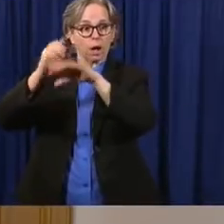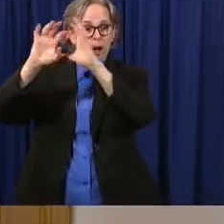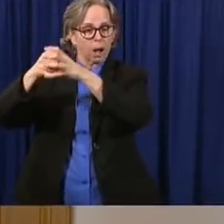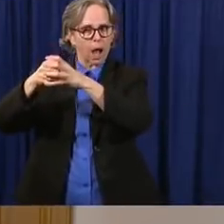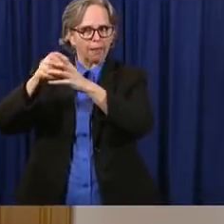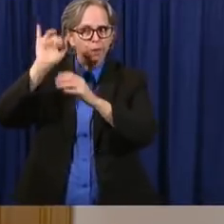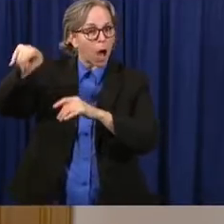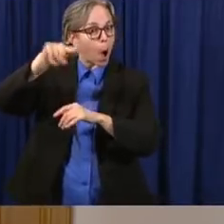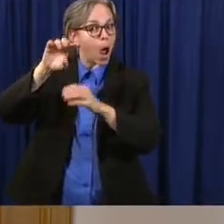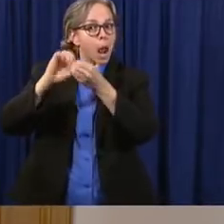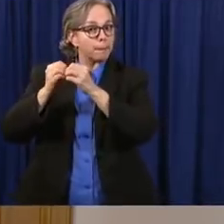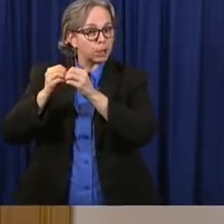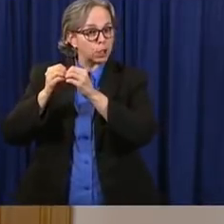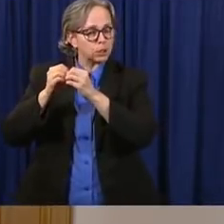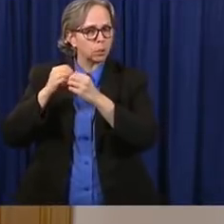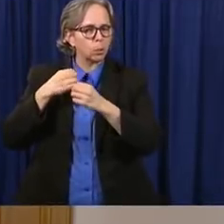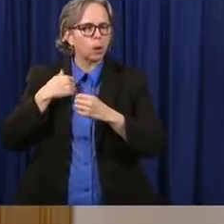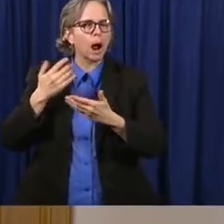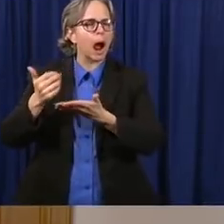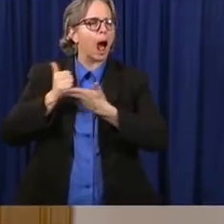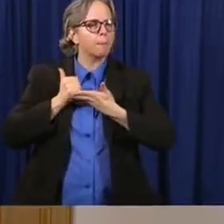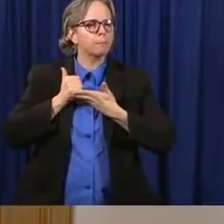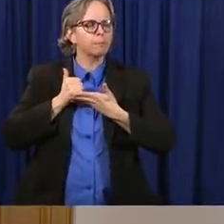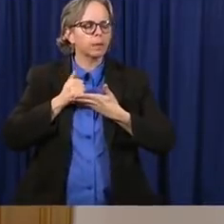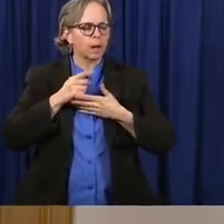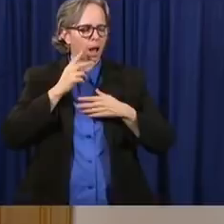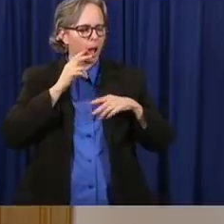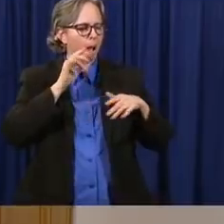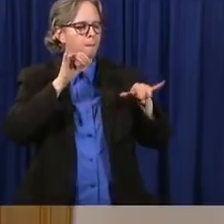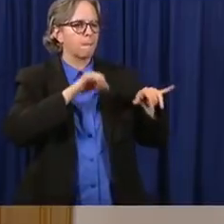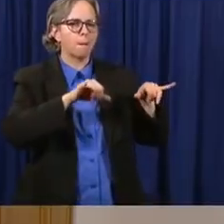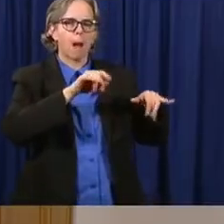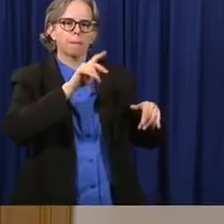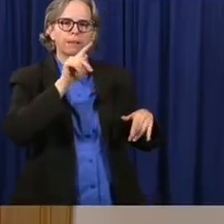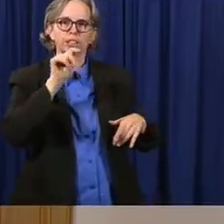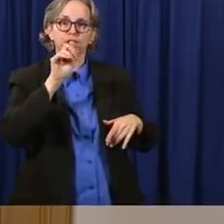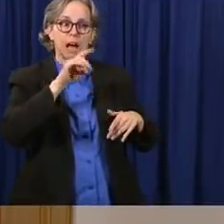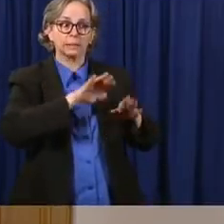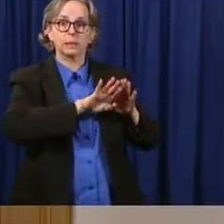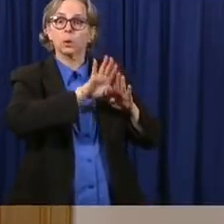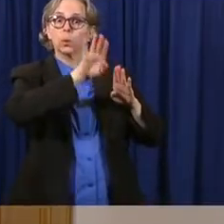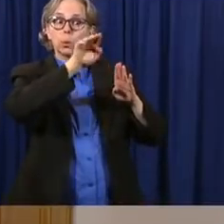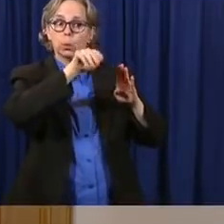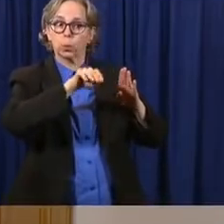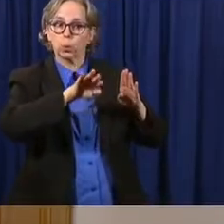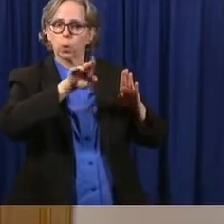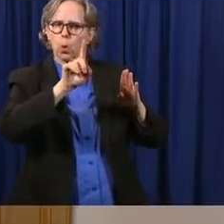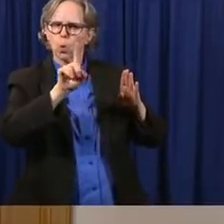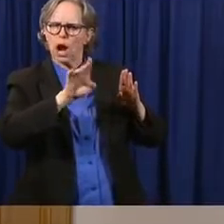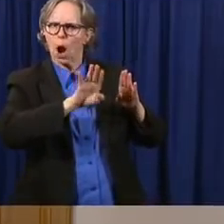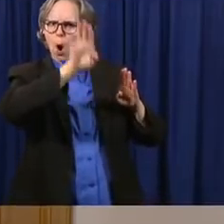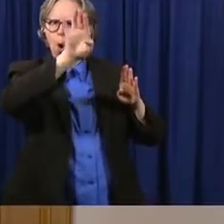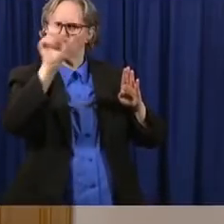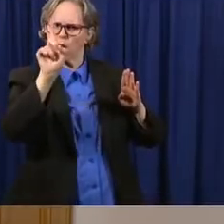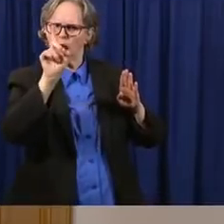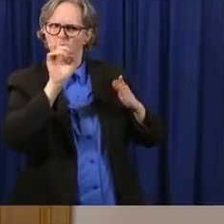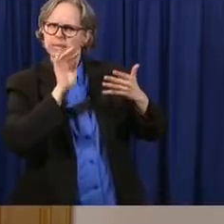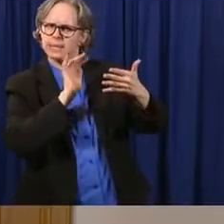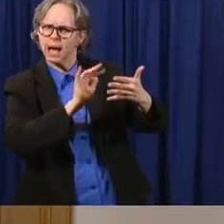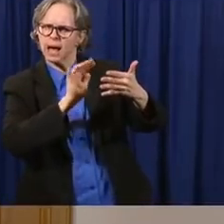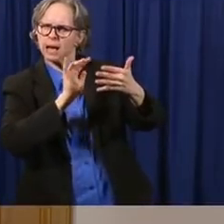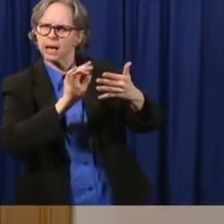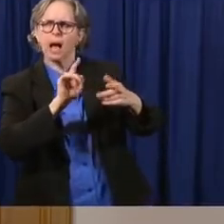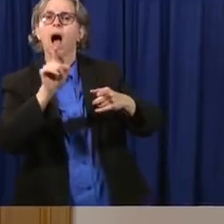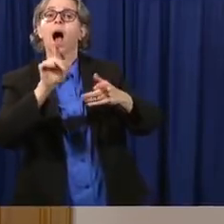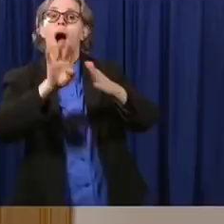numbers, what they look like, which way they're moving. And then you go from there and see where it goes from there. You're going to be doing the same